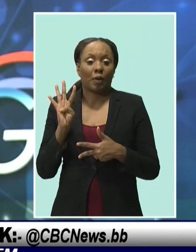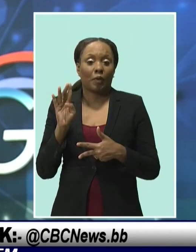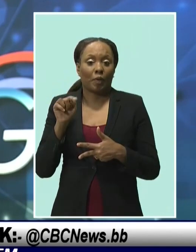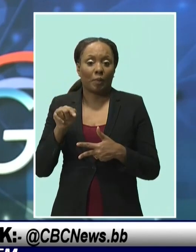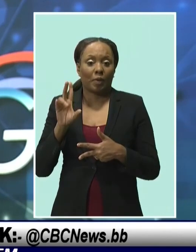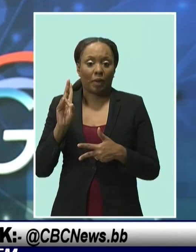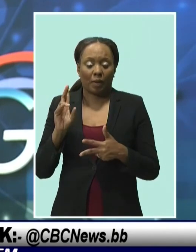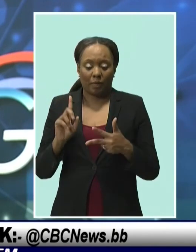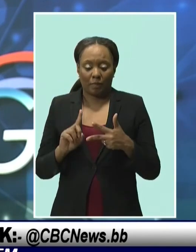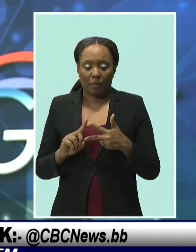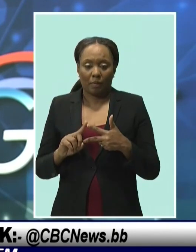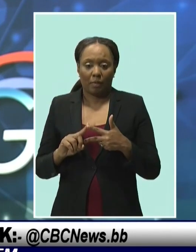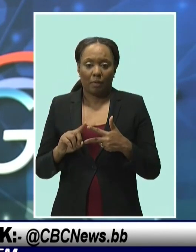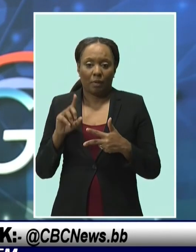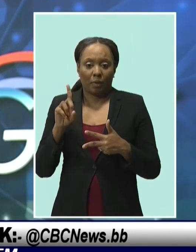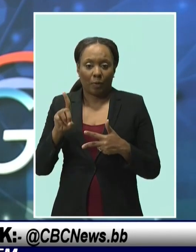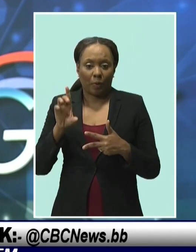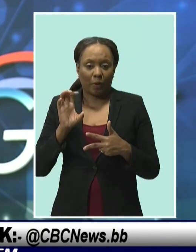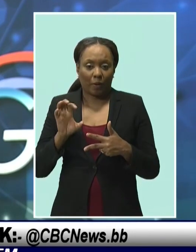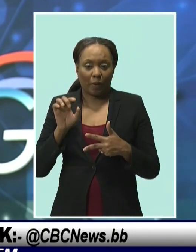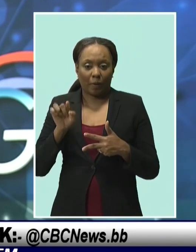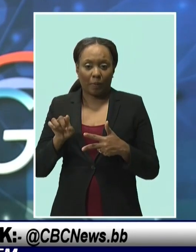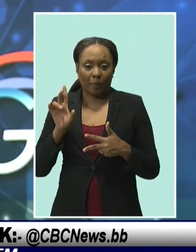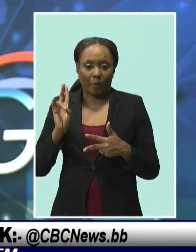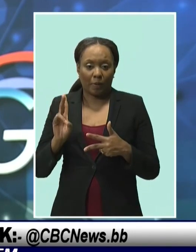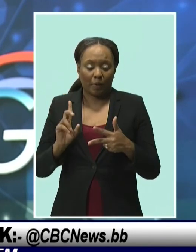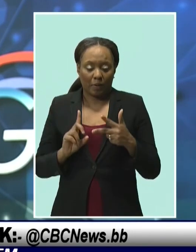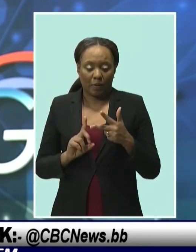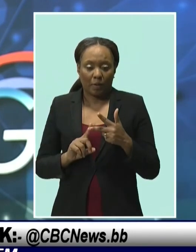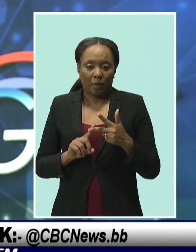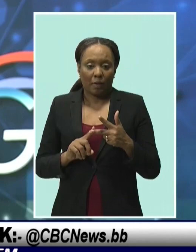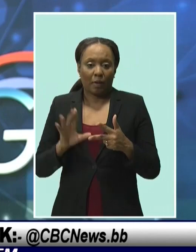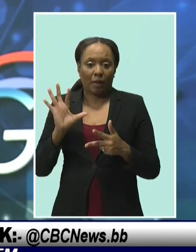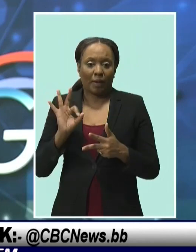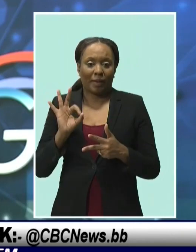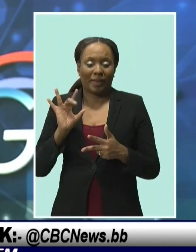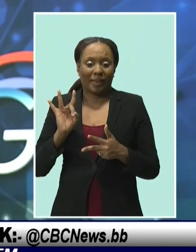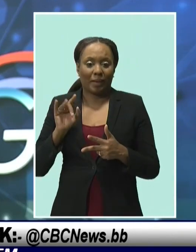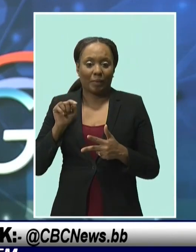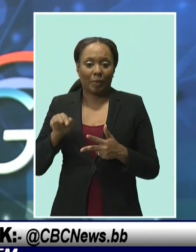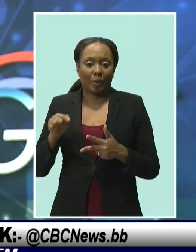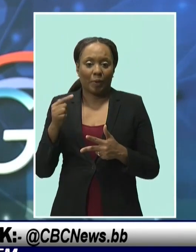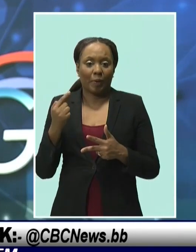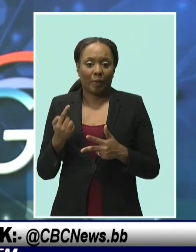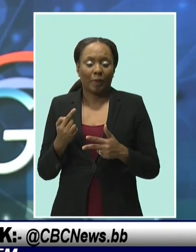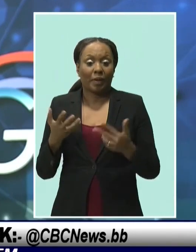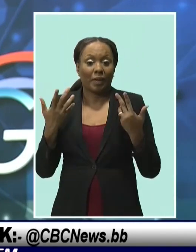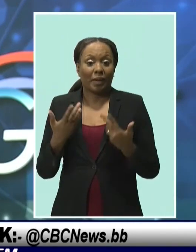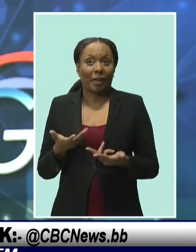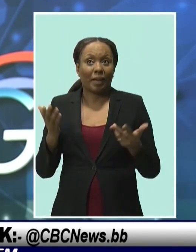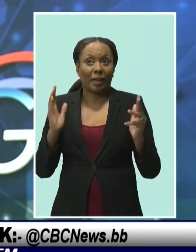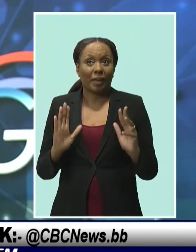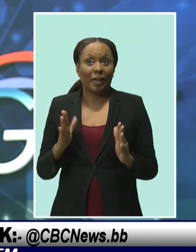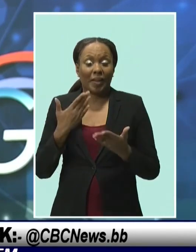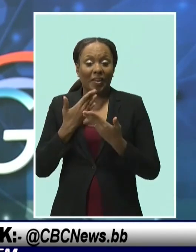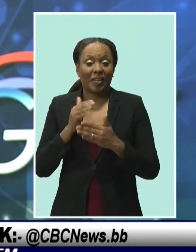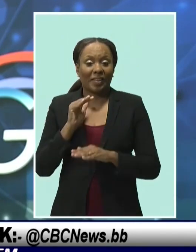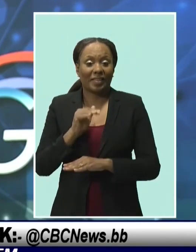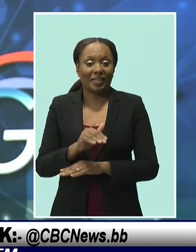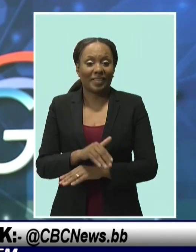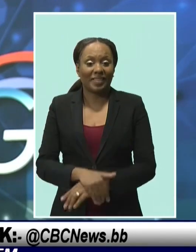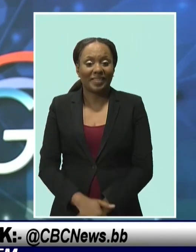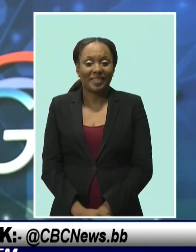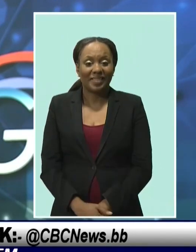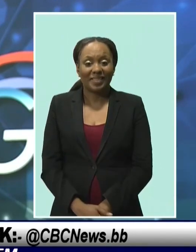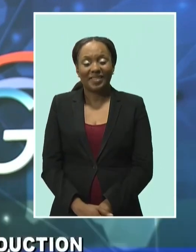BB.BB and on our radio stations 947, 100.7 and 98.1 The One. That's news.